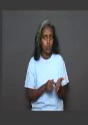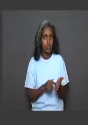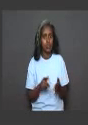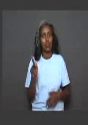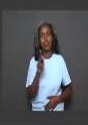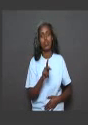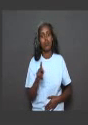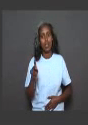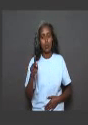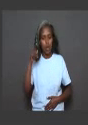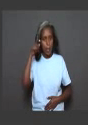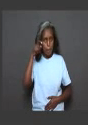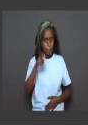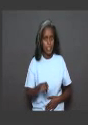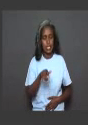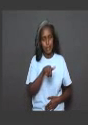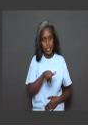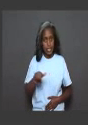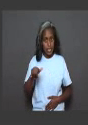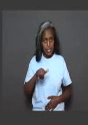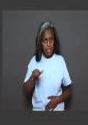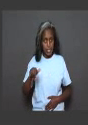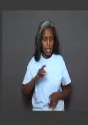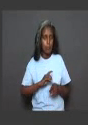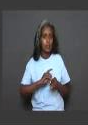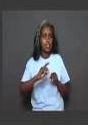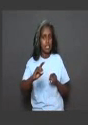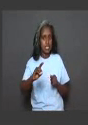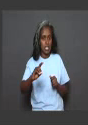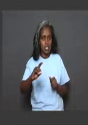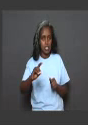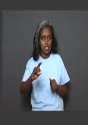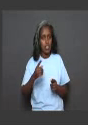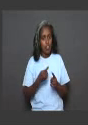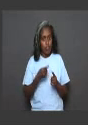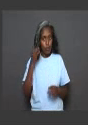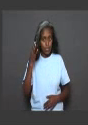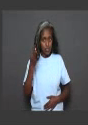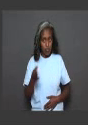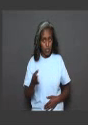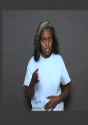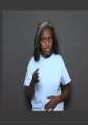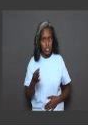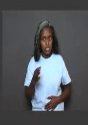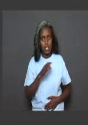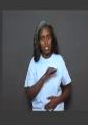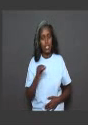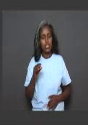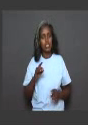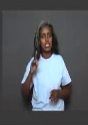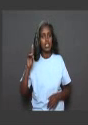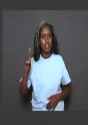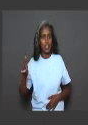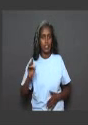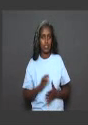parabola must be the same distance from the focus as from the